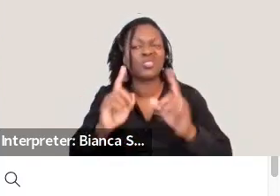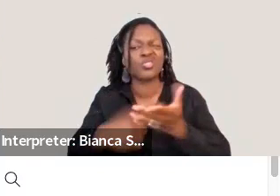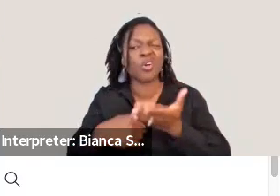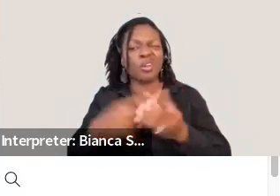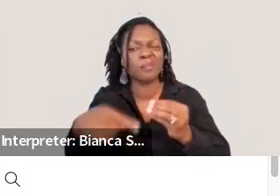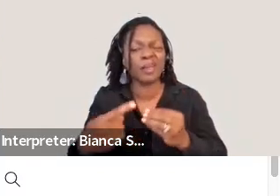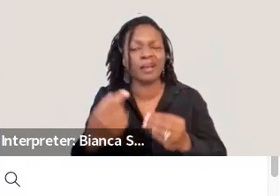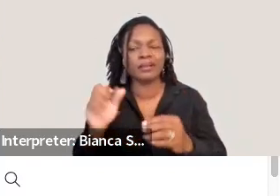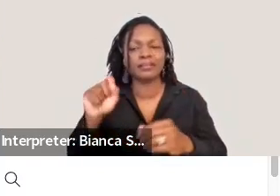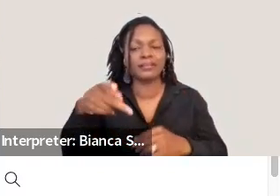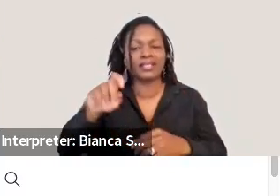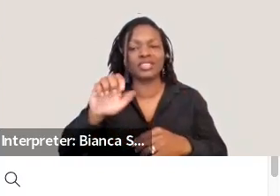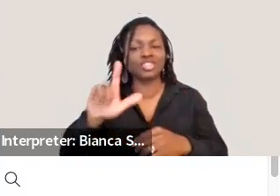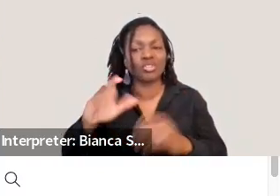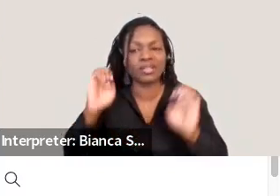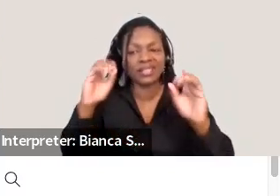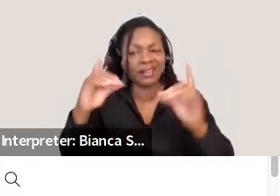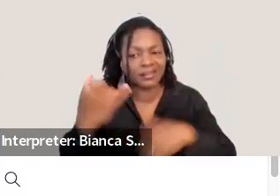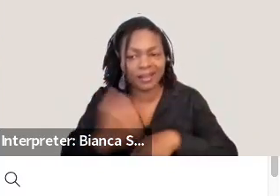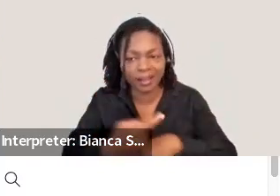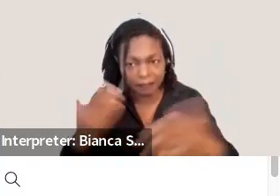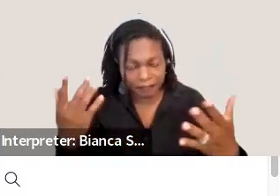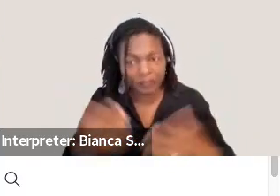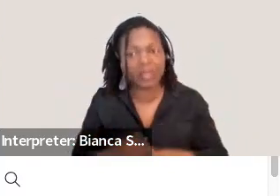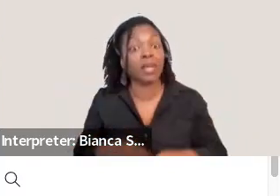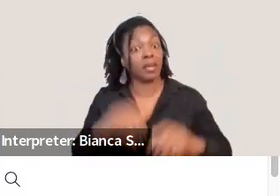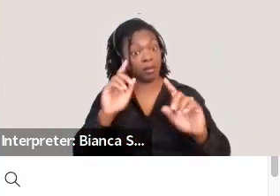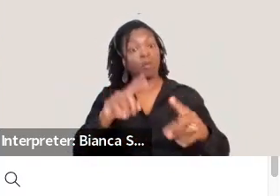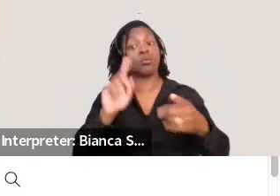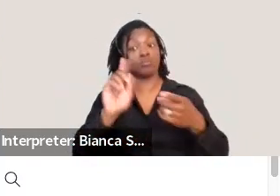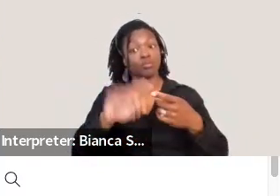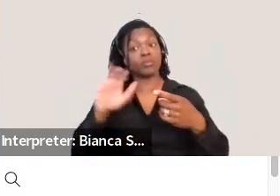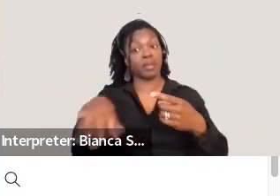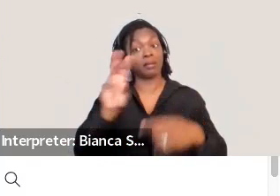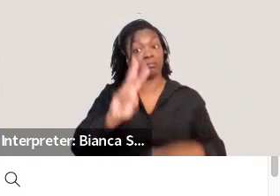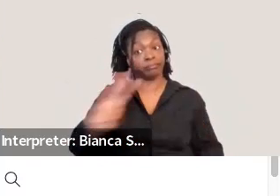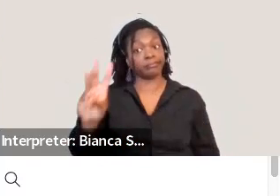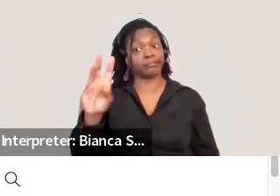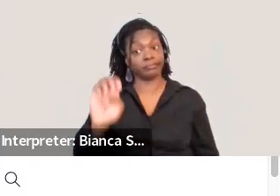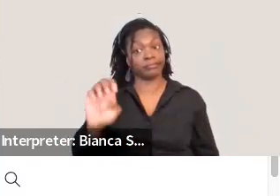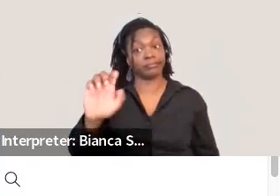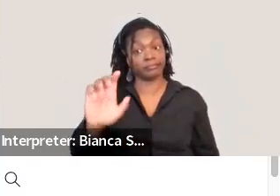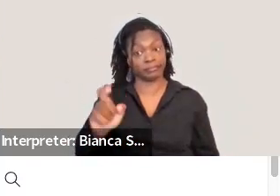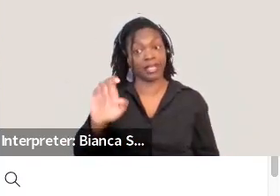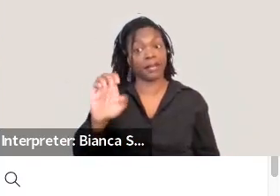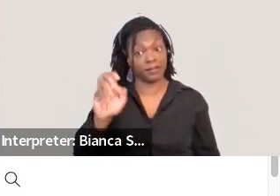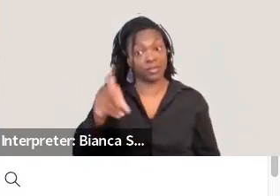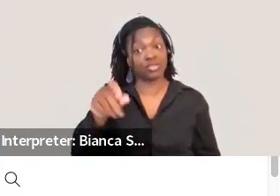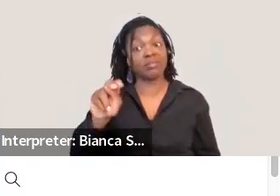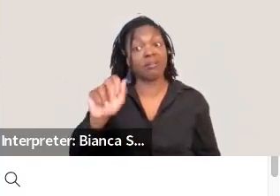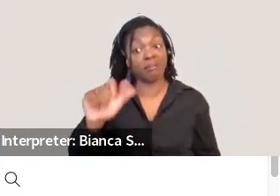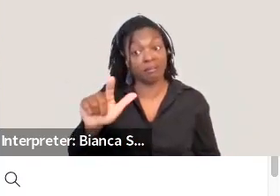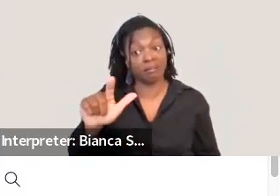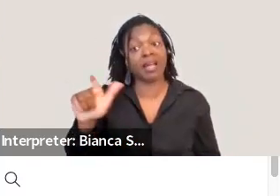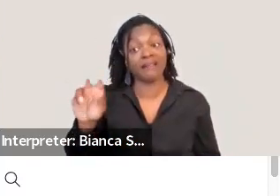Lives and read about special education on there, and then they have sort of a background, and then that frees up my time with them to talk